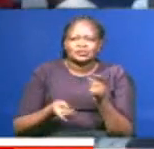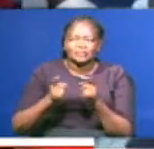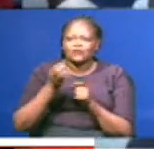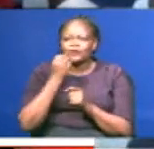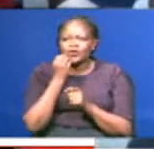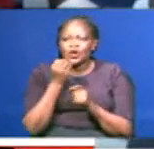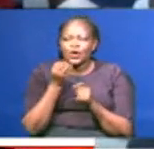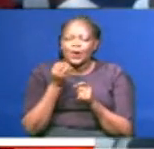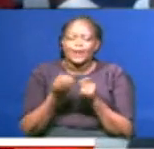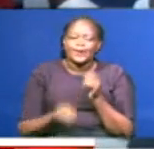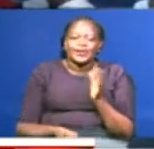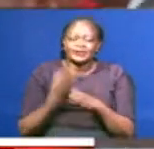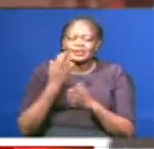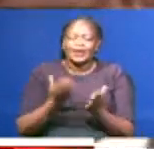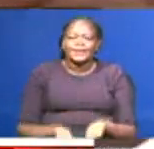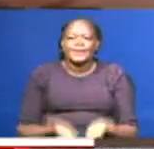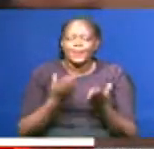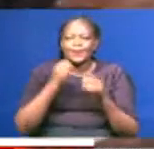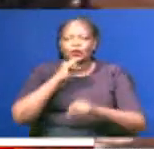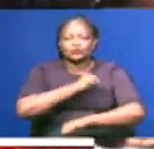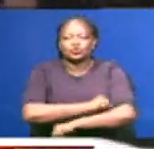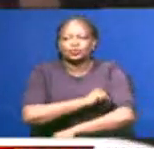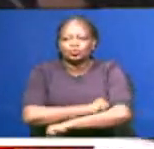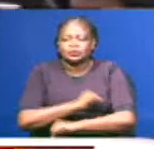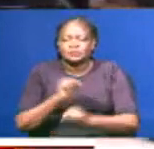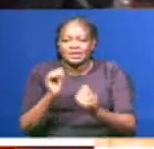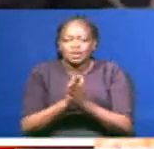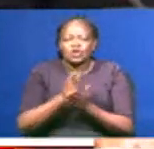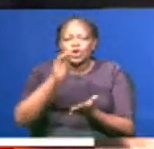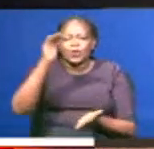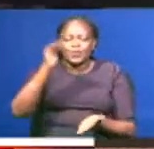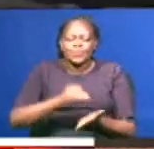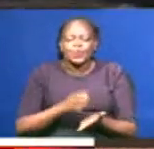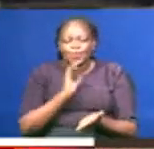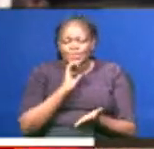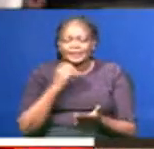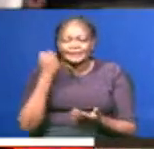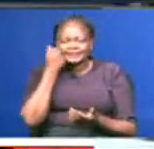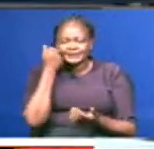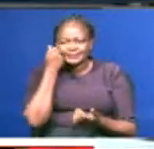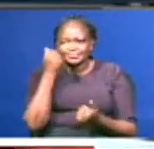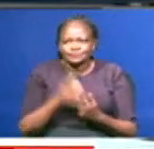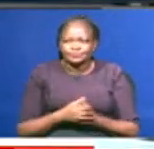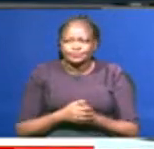production, promote school attendance, and reduce waterborne diseases.